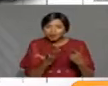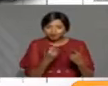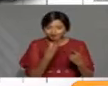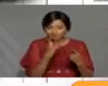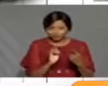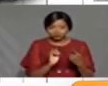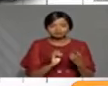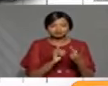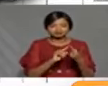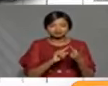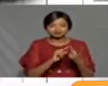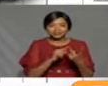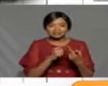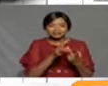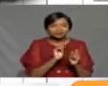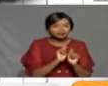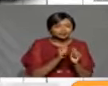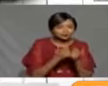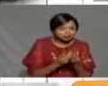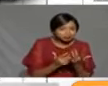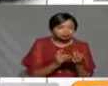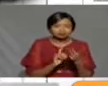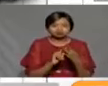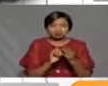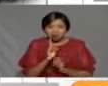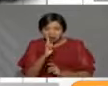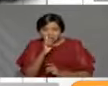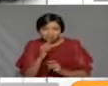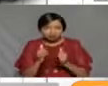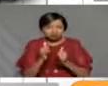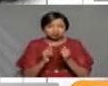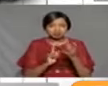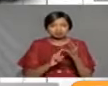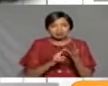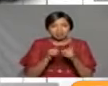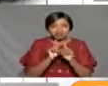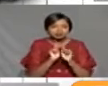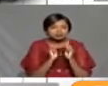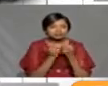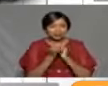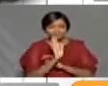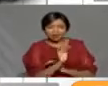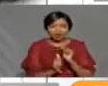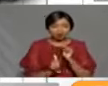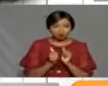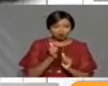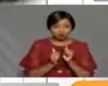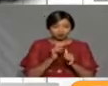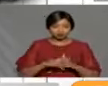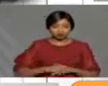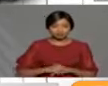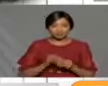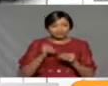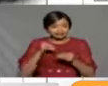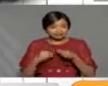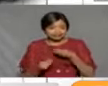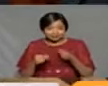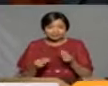40. Age, sex, religion, and ethnicity. Questions about fertility for females from the age of 12.